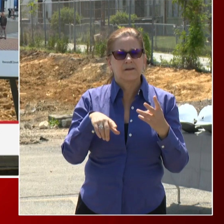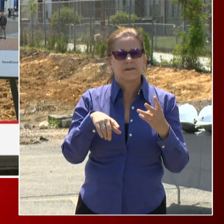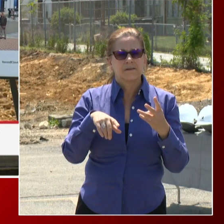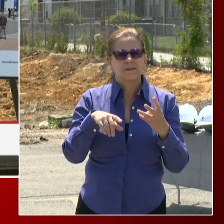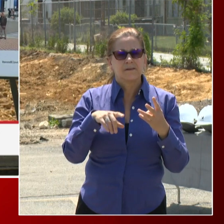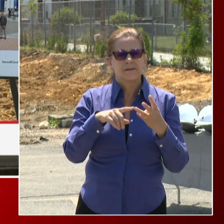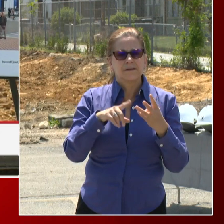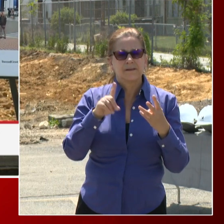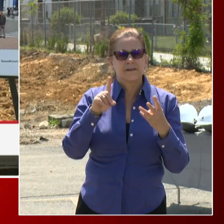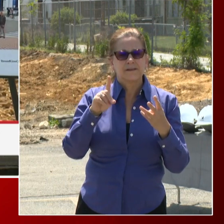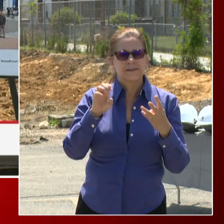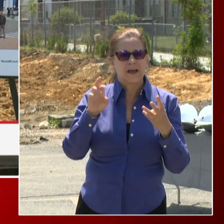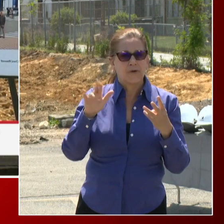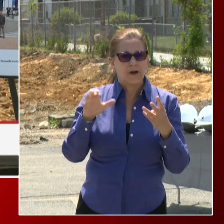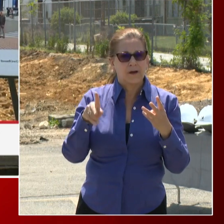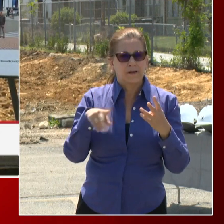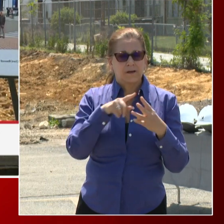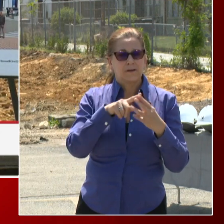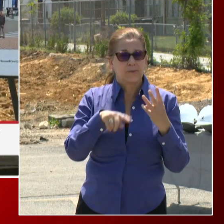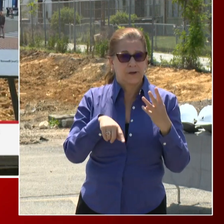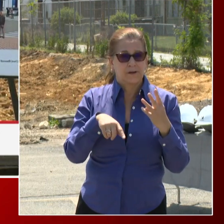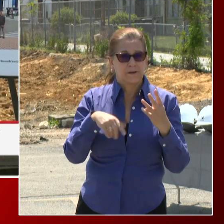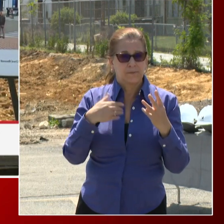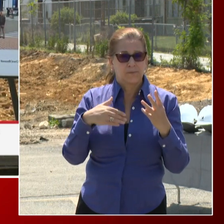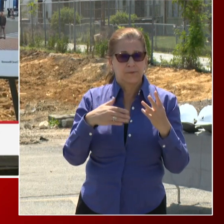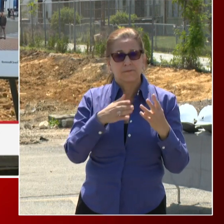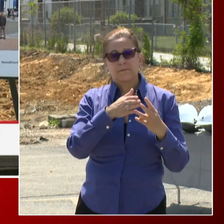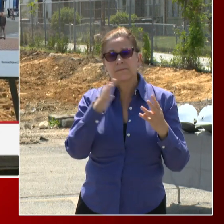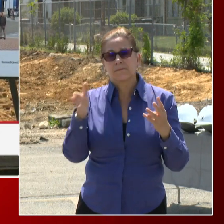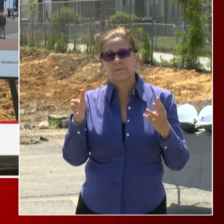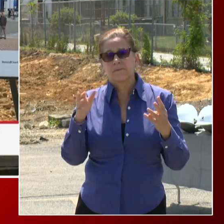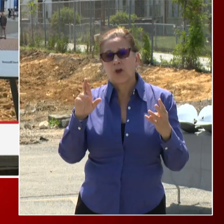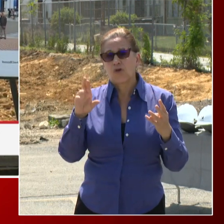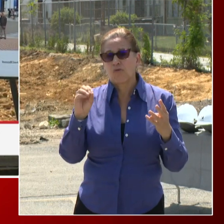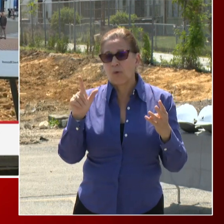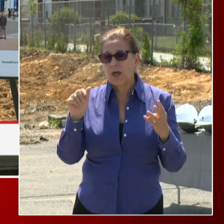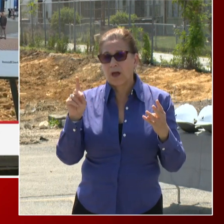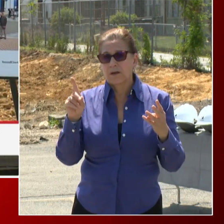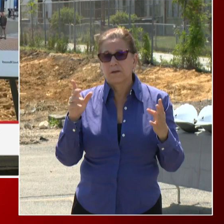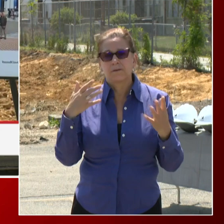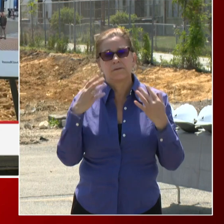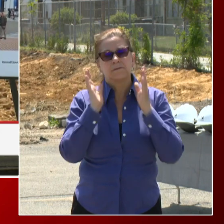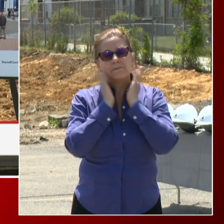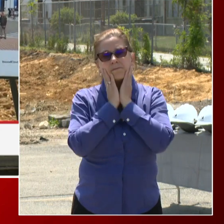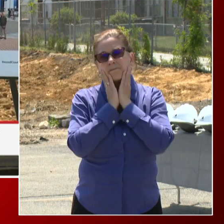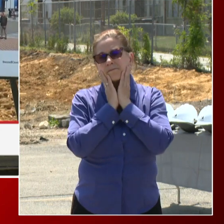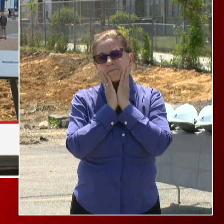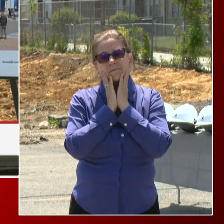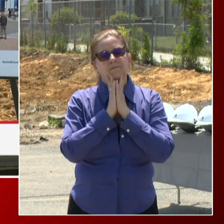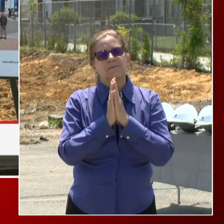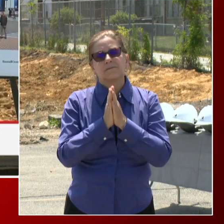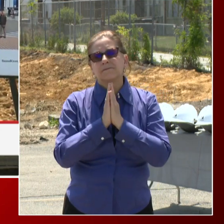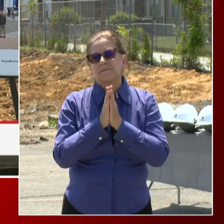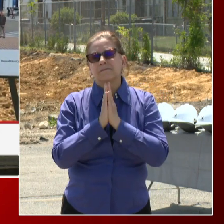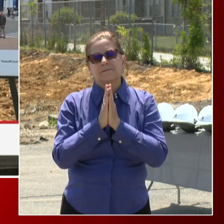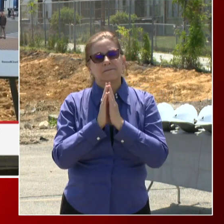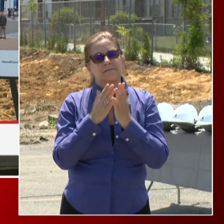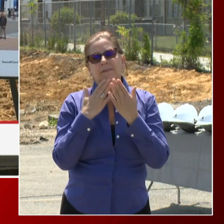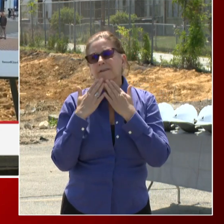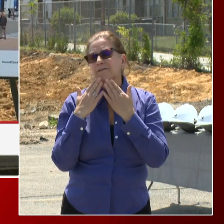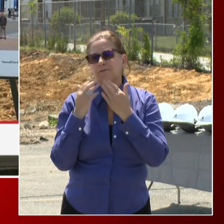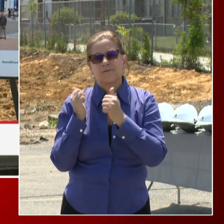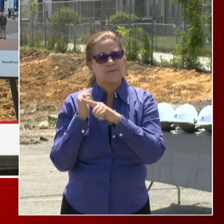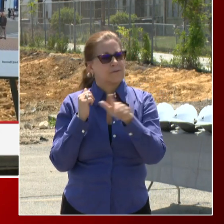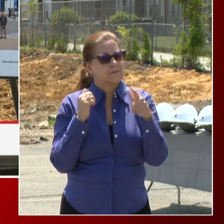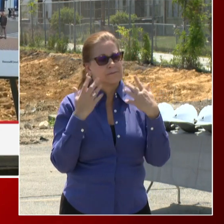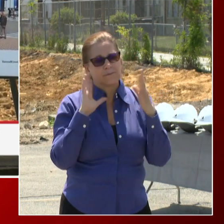team led by Roland Merchant. This has been a true labor of love, and I can't wait to continue this journey with all of